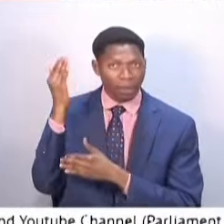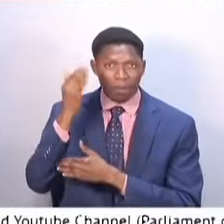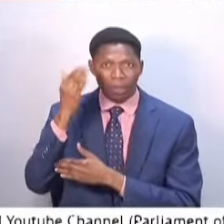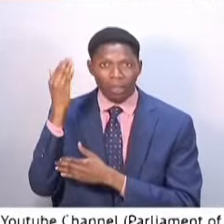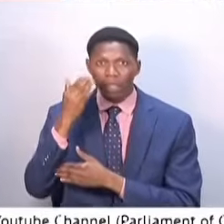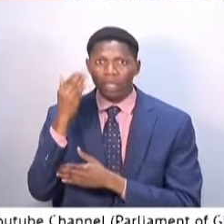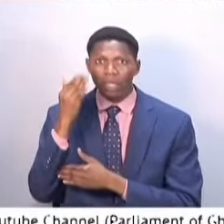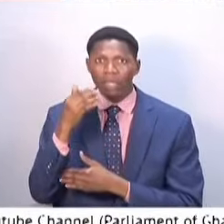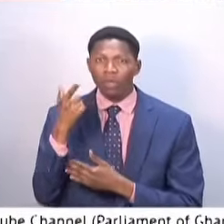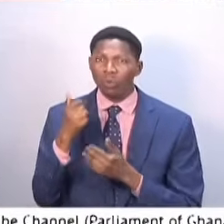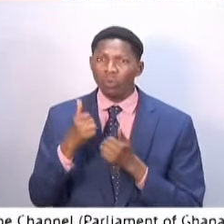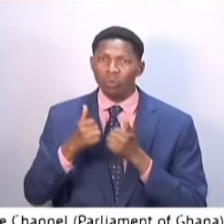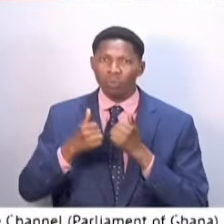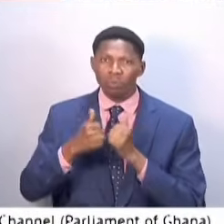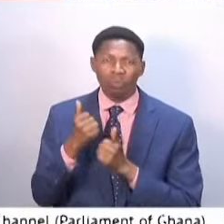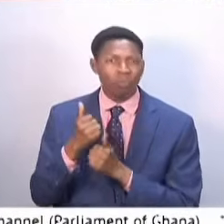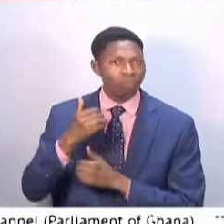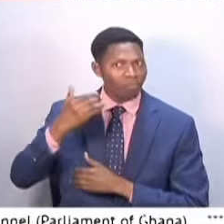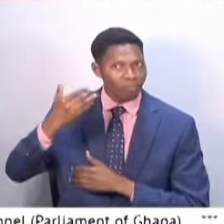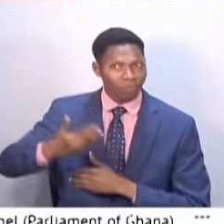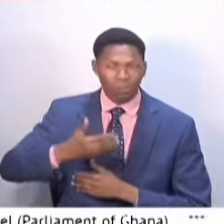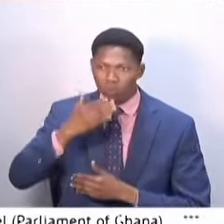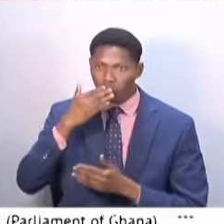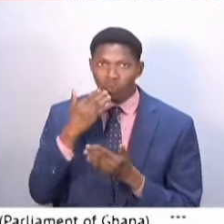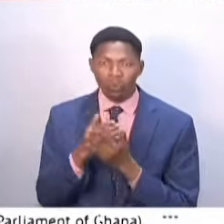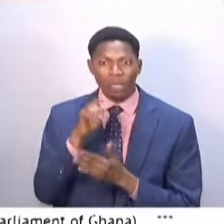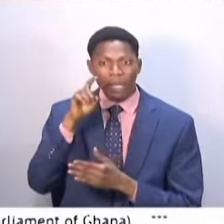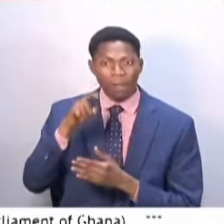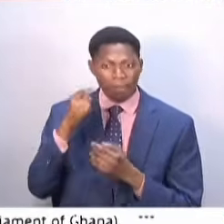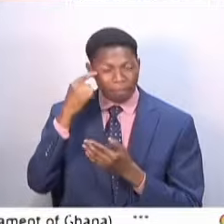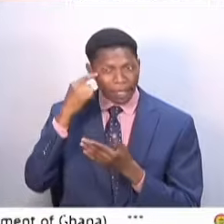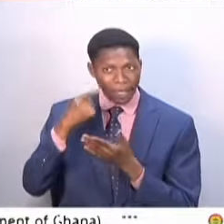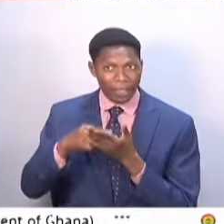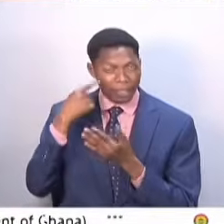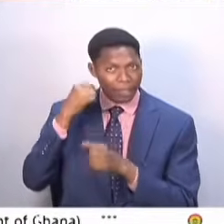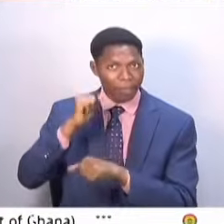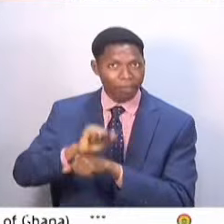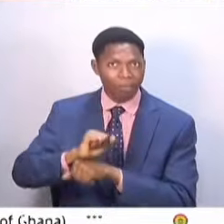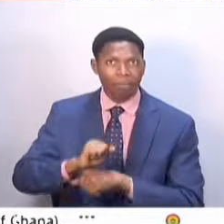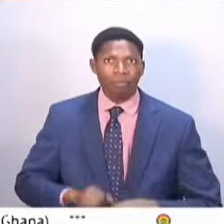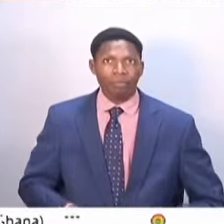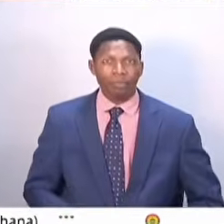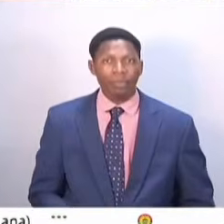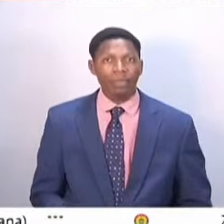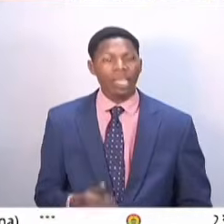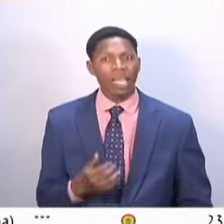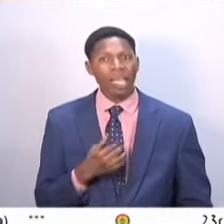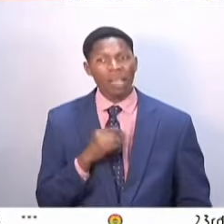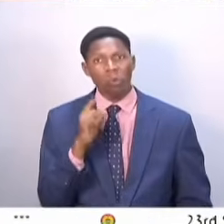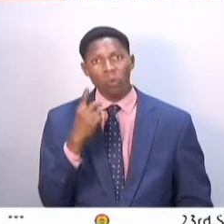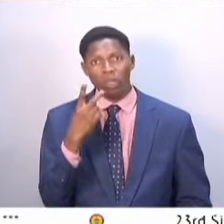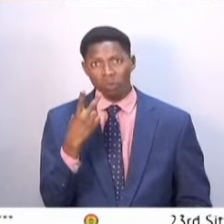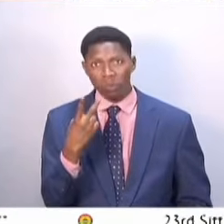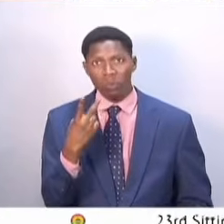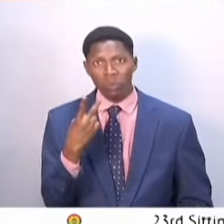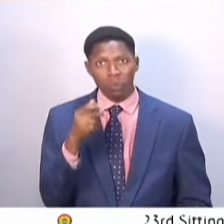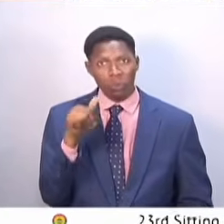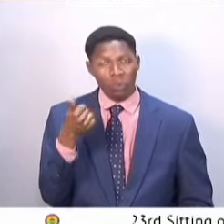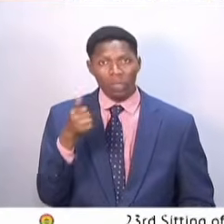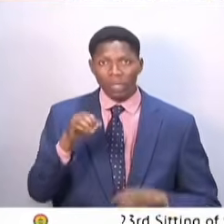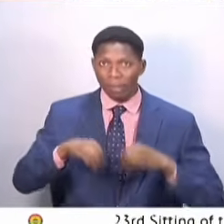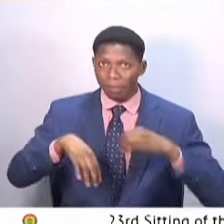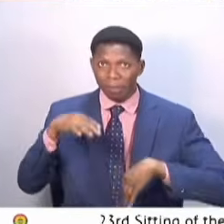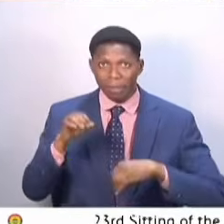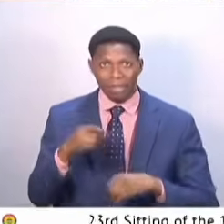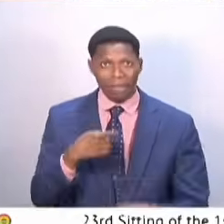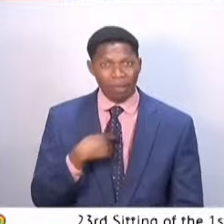are most welcomed and are to be worked on. Mr. Speaker, there are one or two other contributions